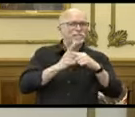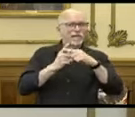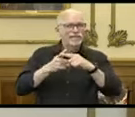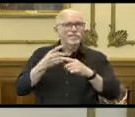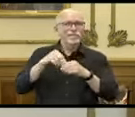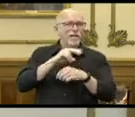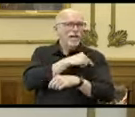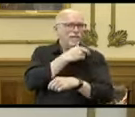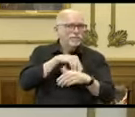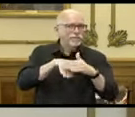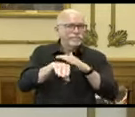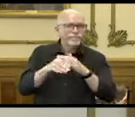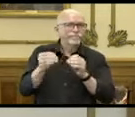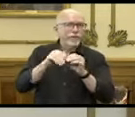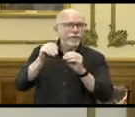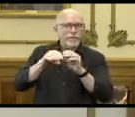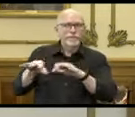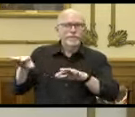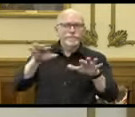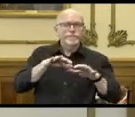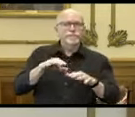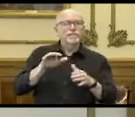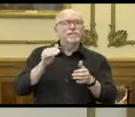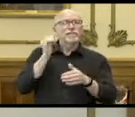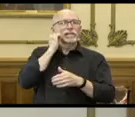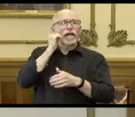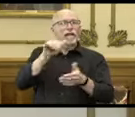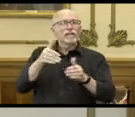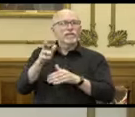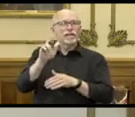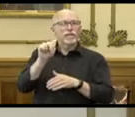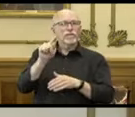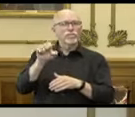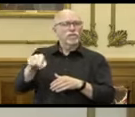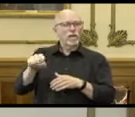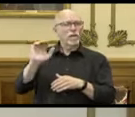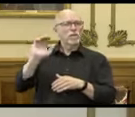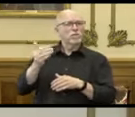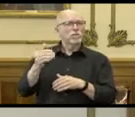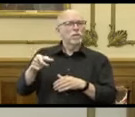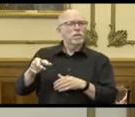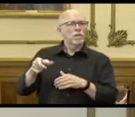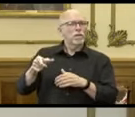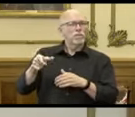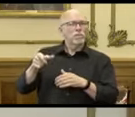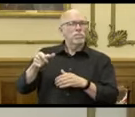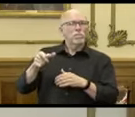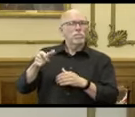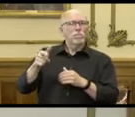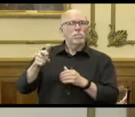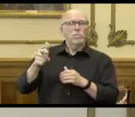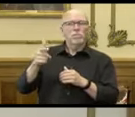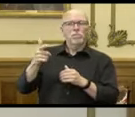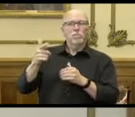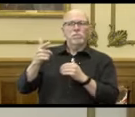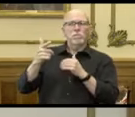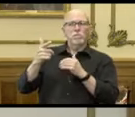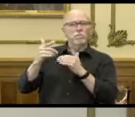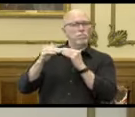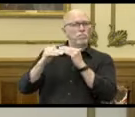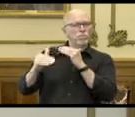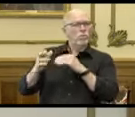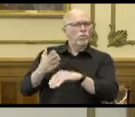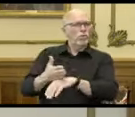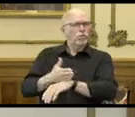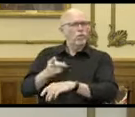in hospitalizations, daily death rate has been the one metric that's continued to be going in a good direction